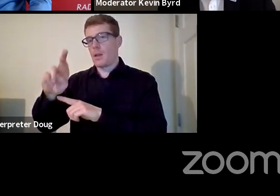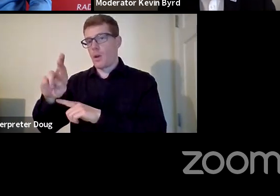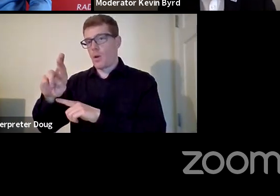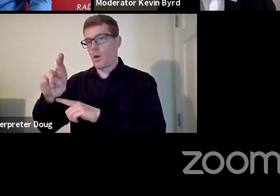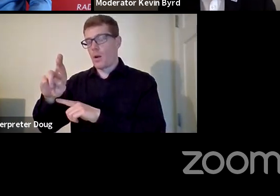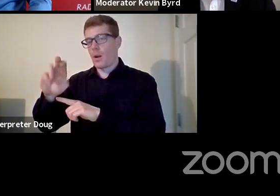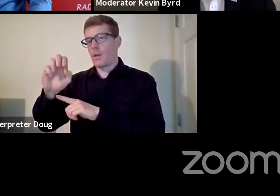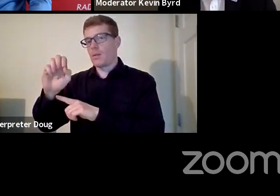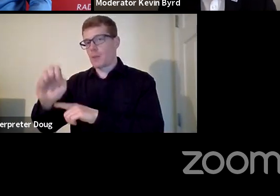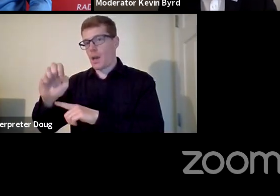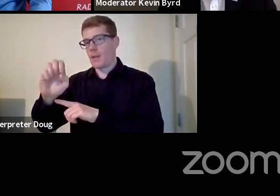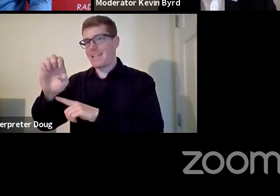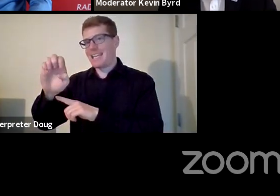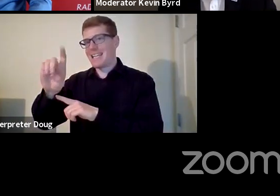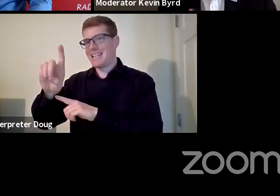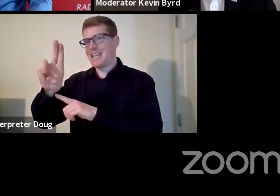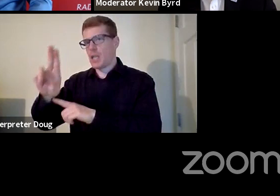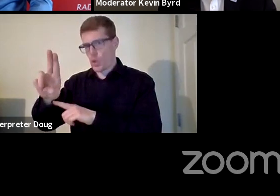nr.edu.